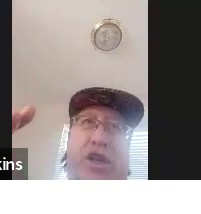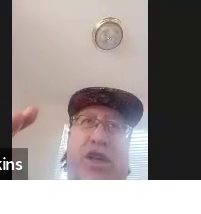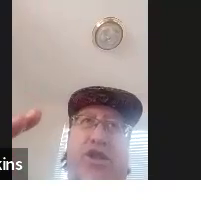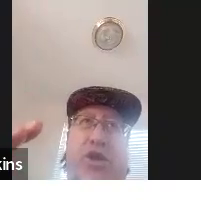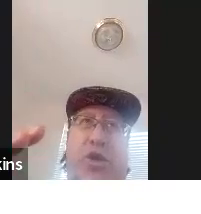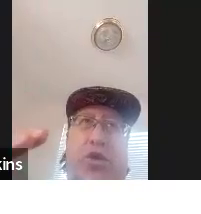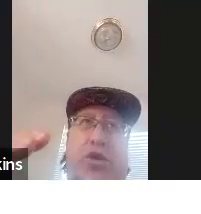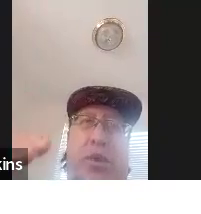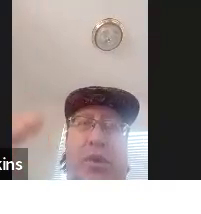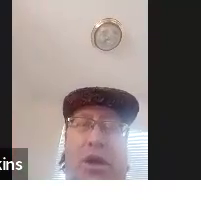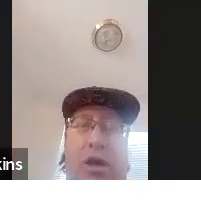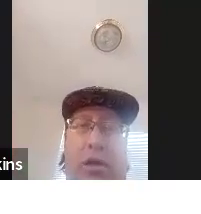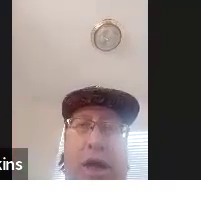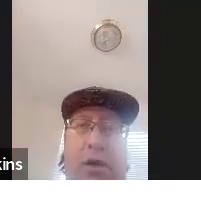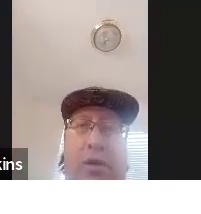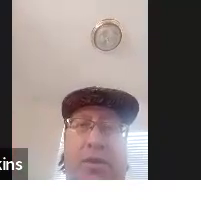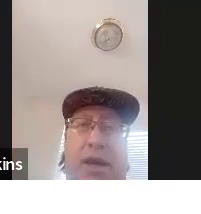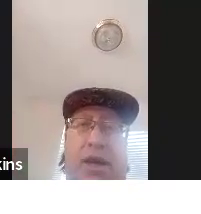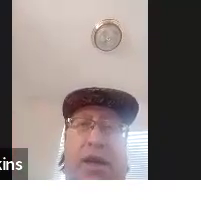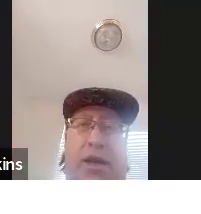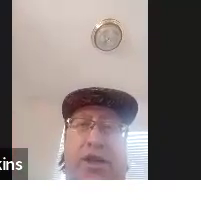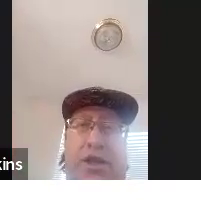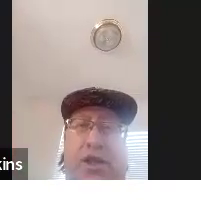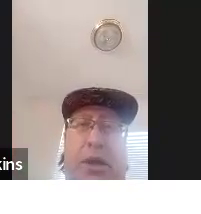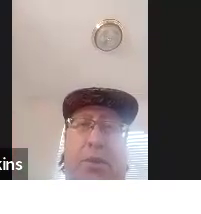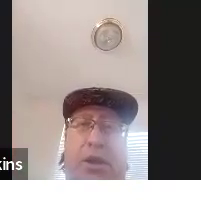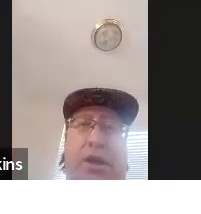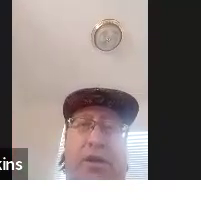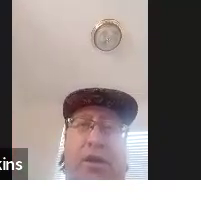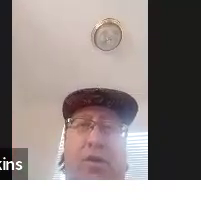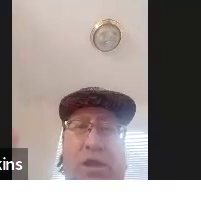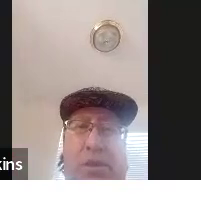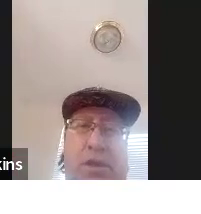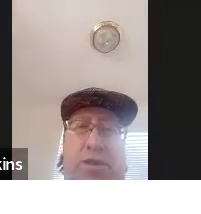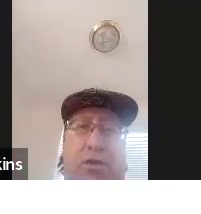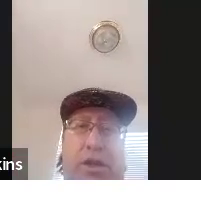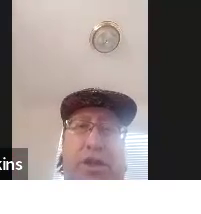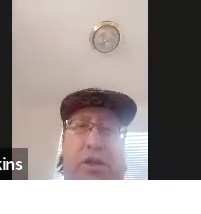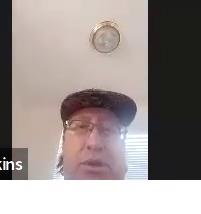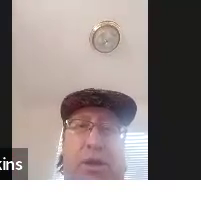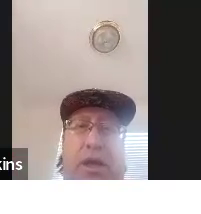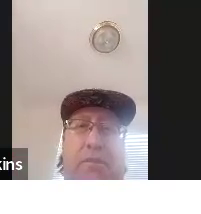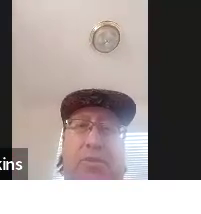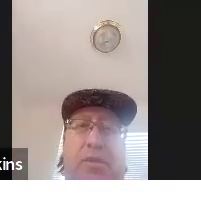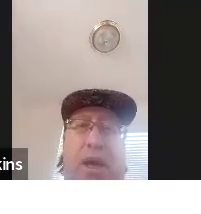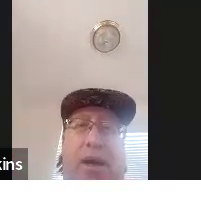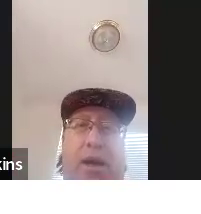introduced to the people of Colorado, and not just the people in one specific region, but